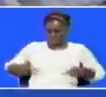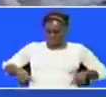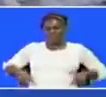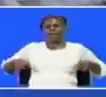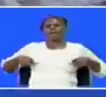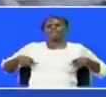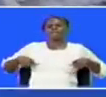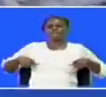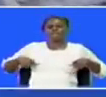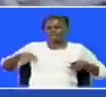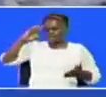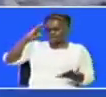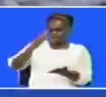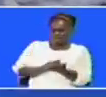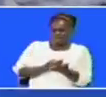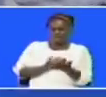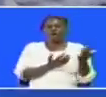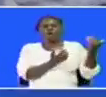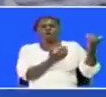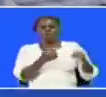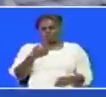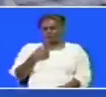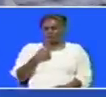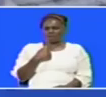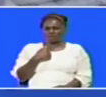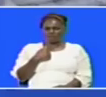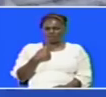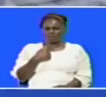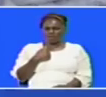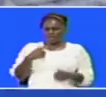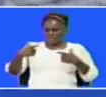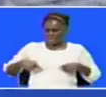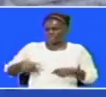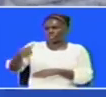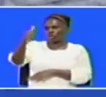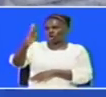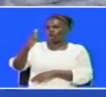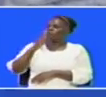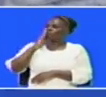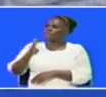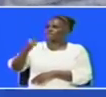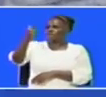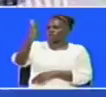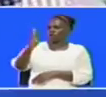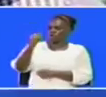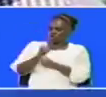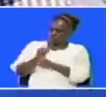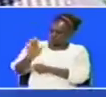alive, living on faith and hope. We just let God be God in everything. You do your